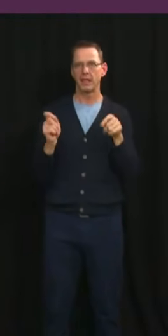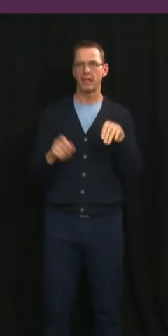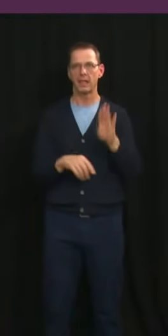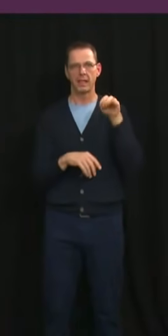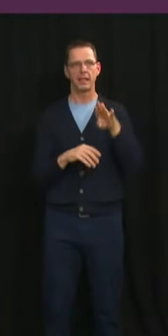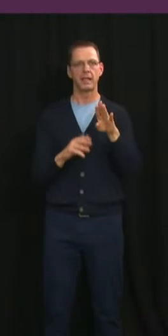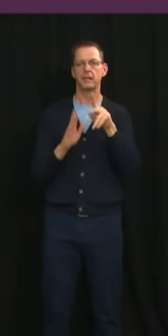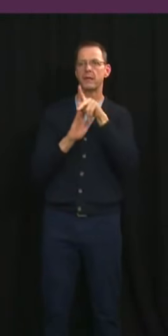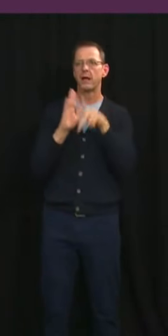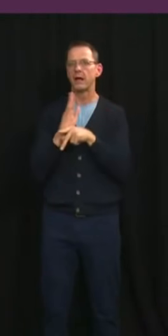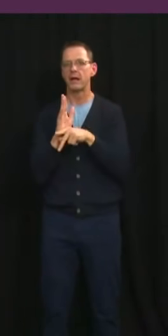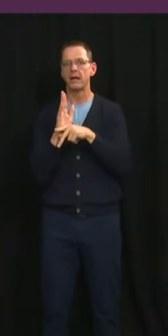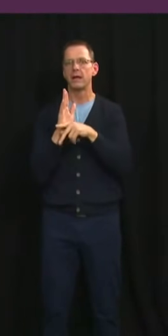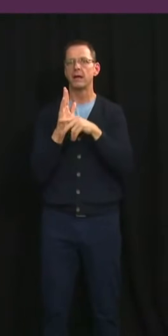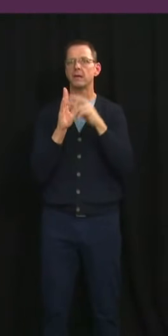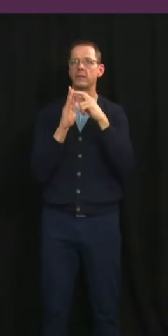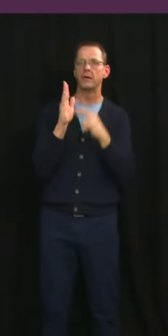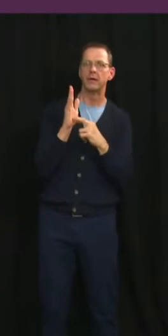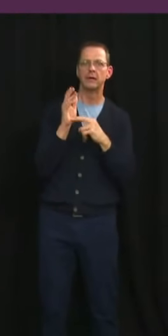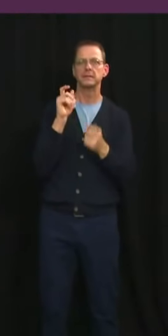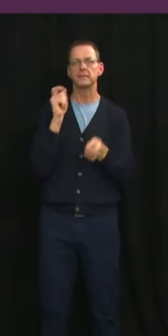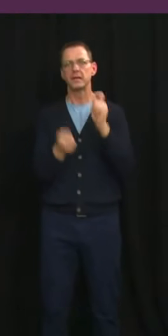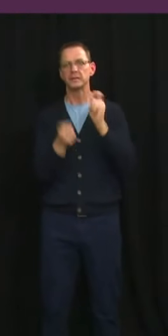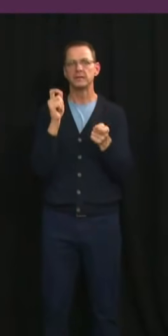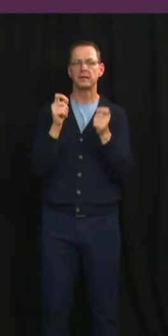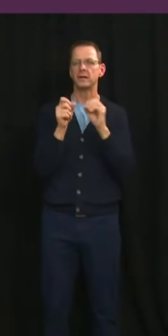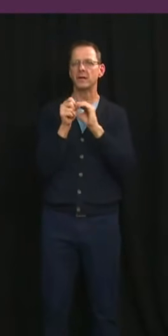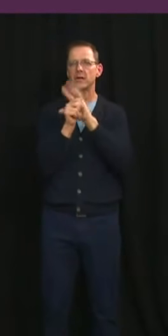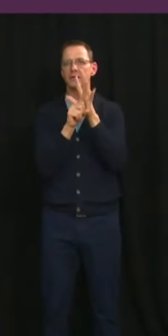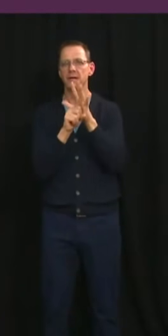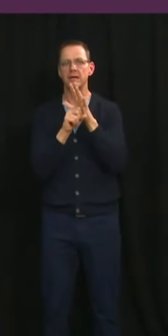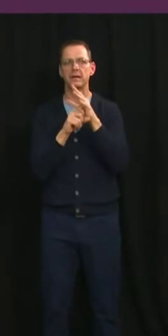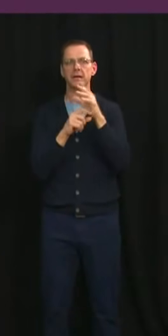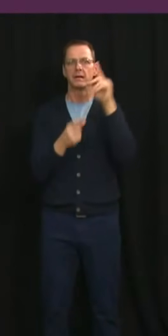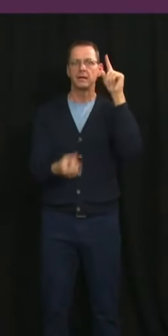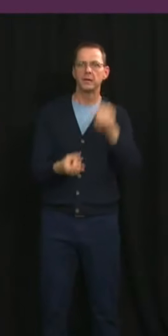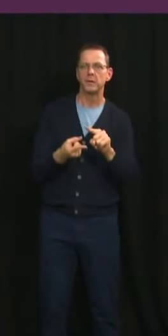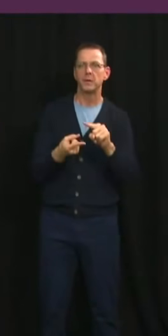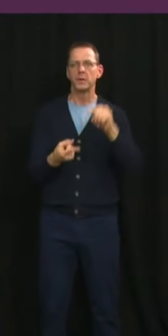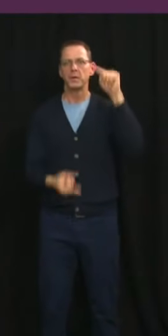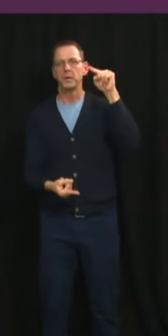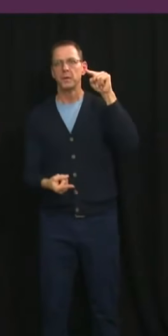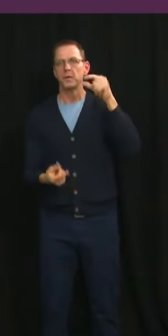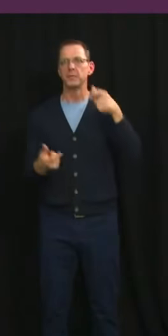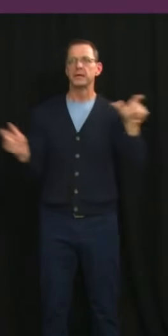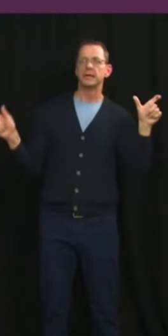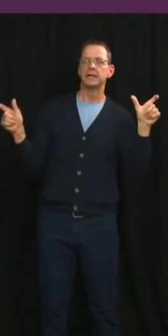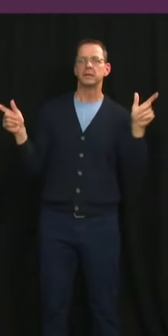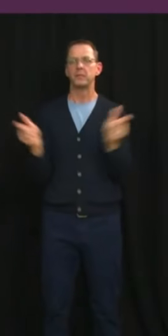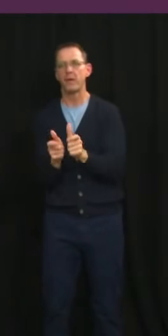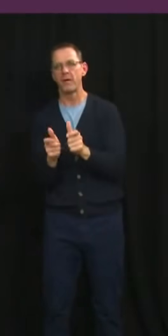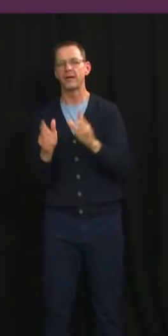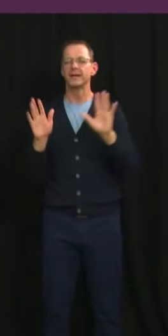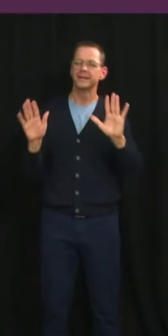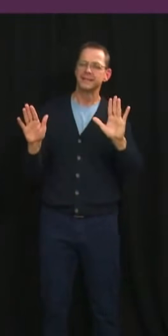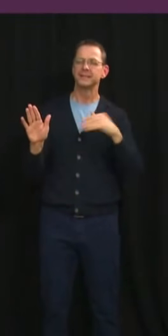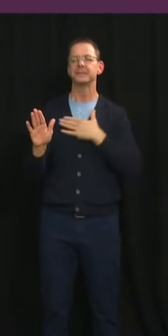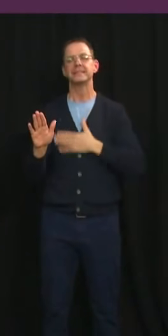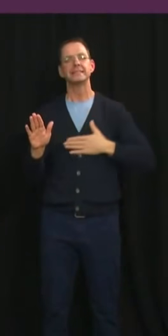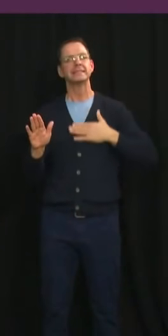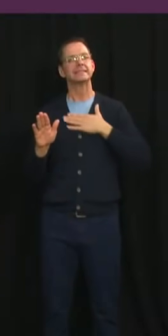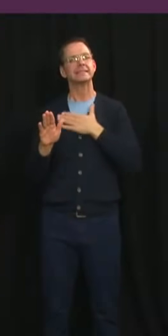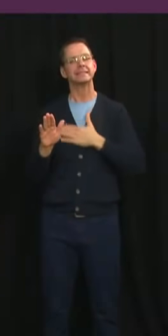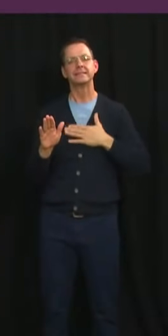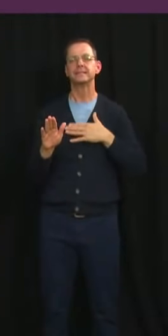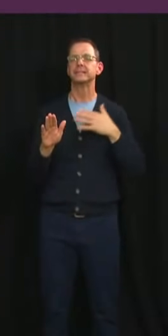pandemic. But please know that we are getting to the end of it. We've just got to finish strong. We have to